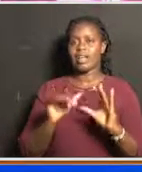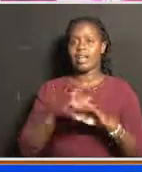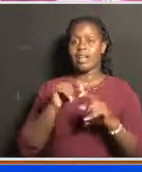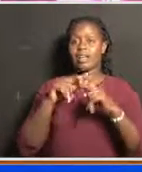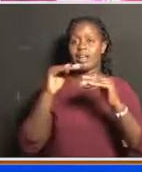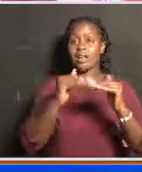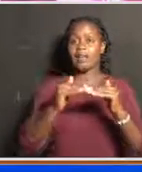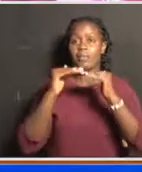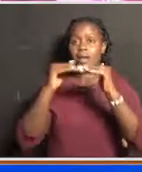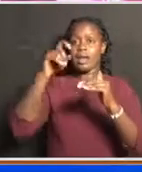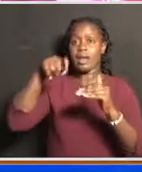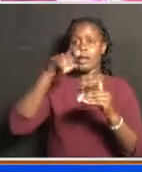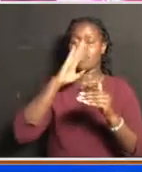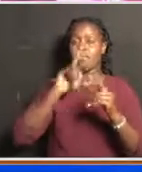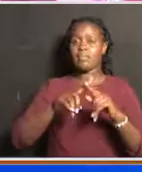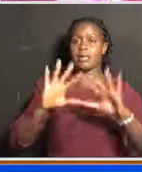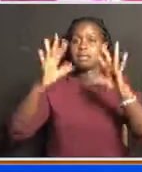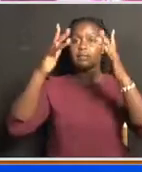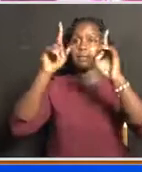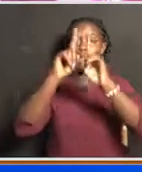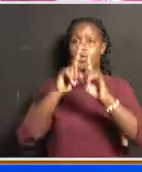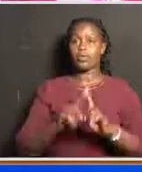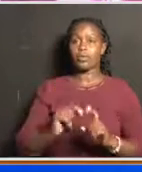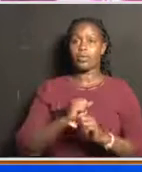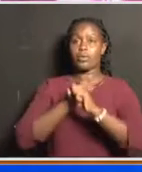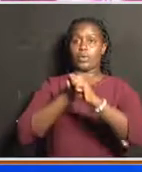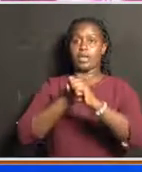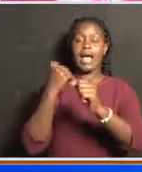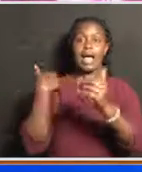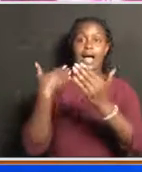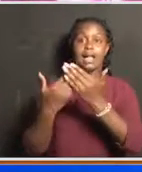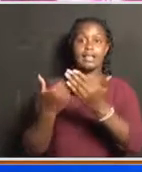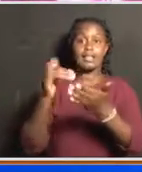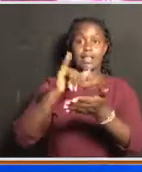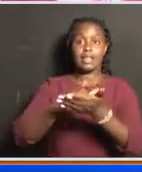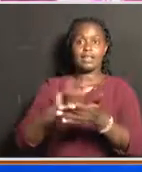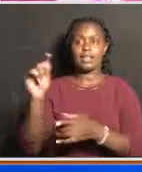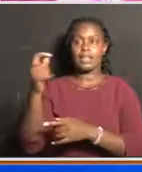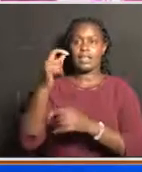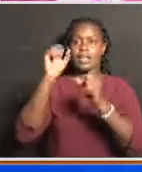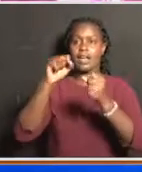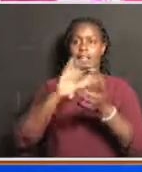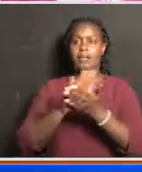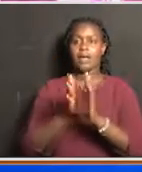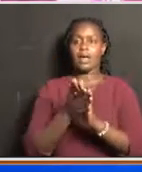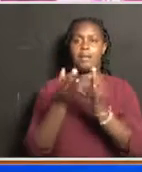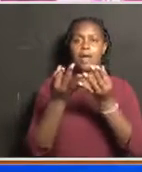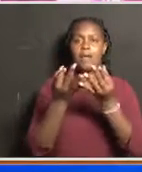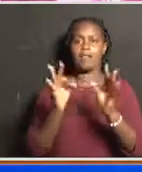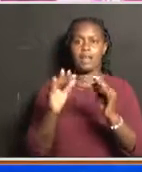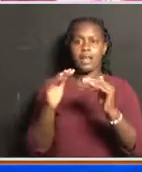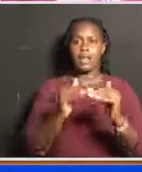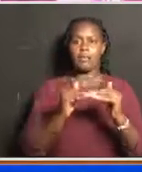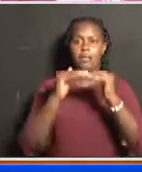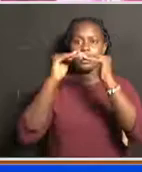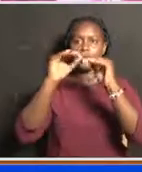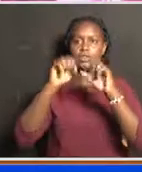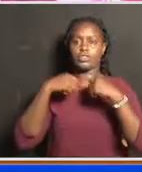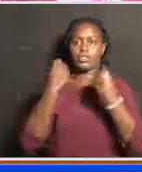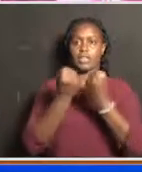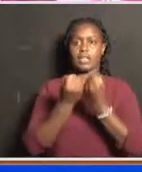and should be celebrated and protected. And only then can Kenya truly become a free and democratic society.